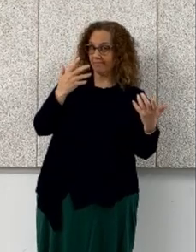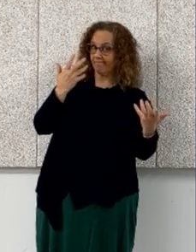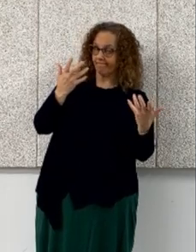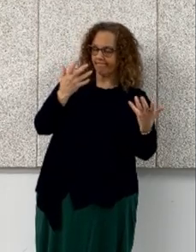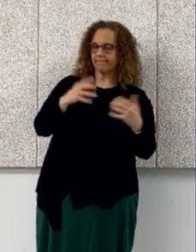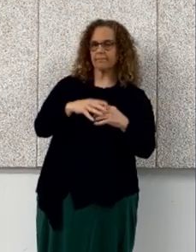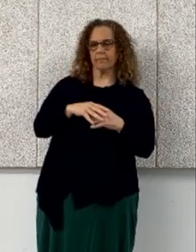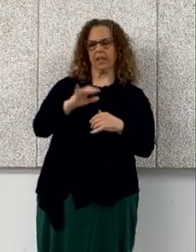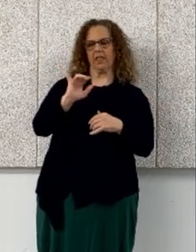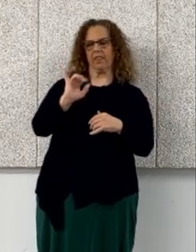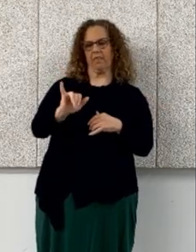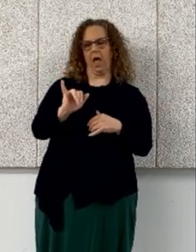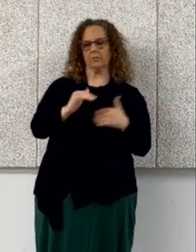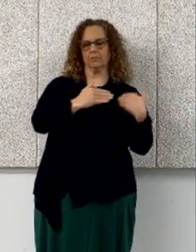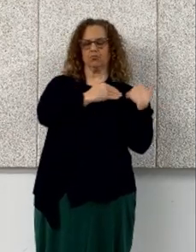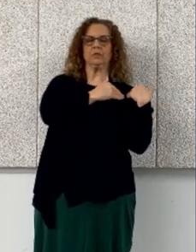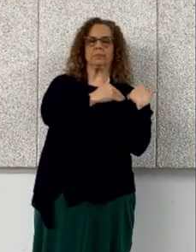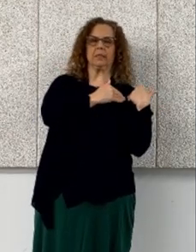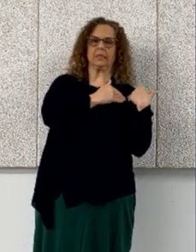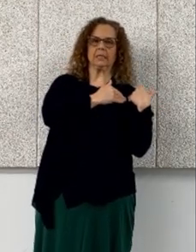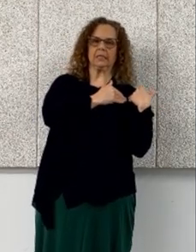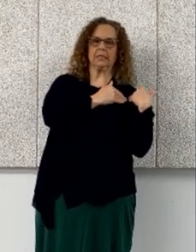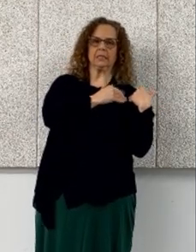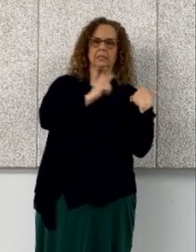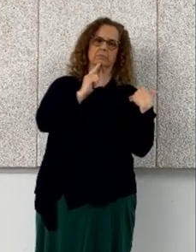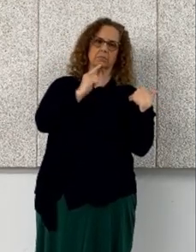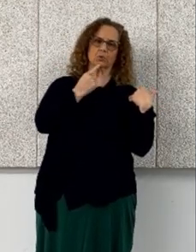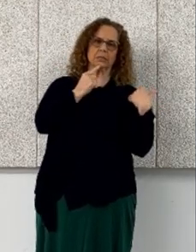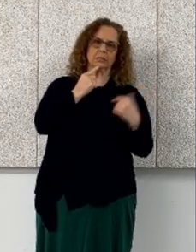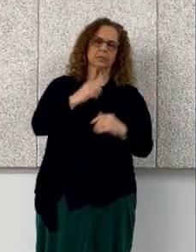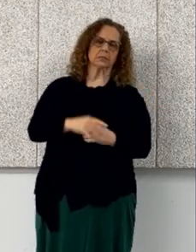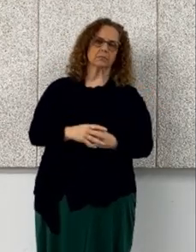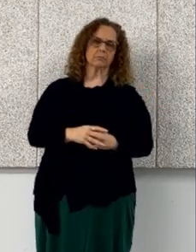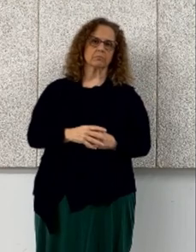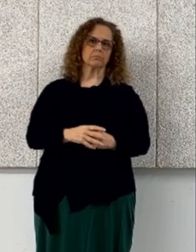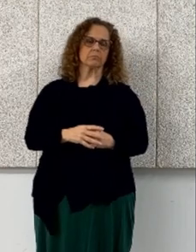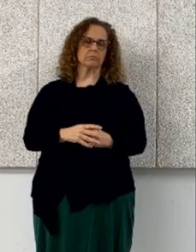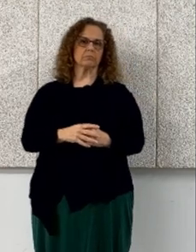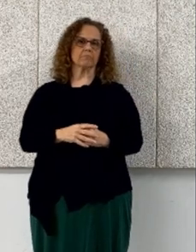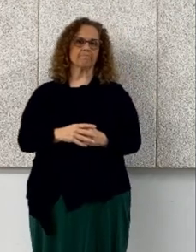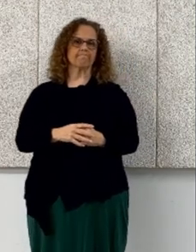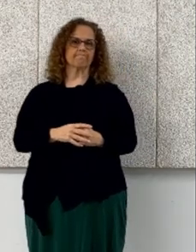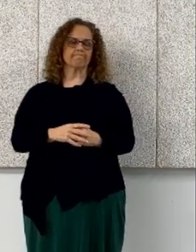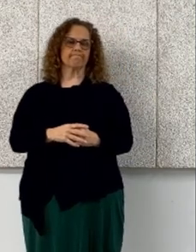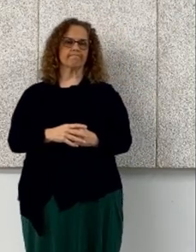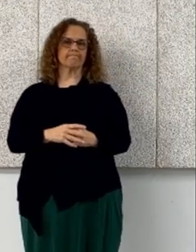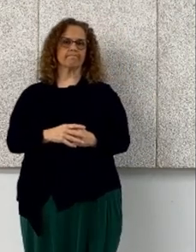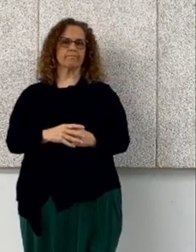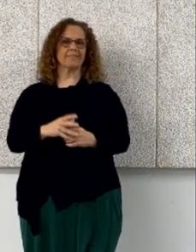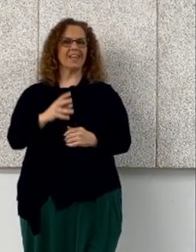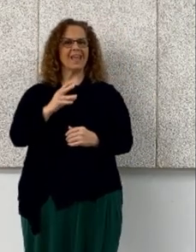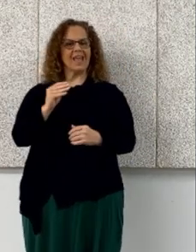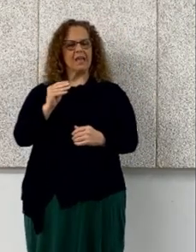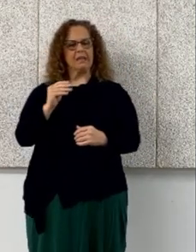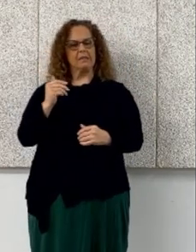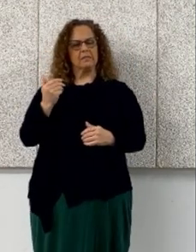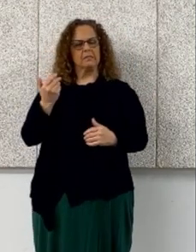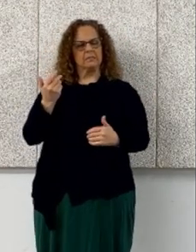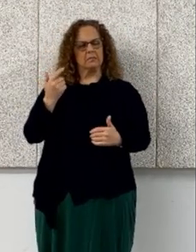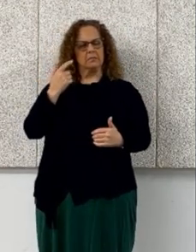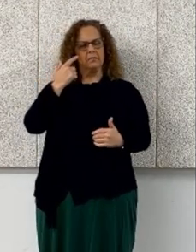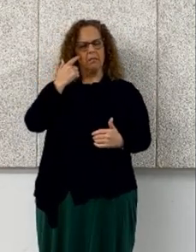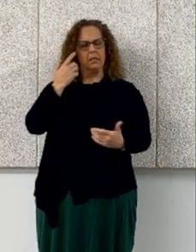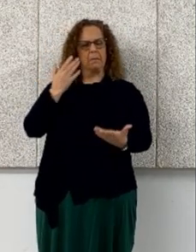and that's a responsibility to be taken deep, very seriously. Mm-hmm. And actually, I think maybe provide